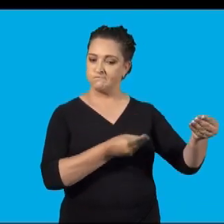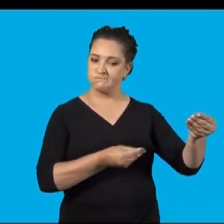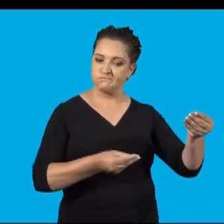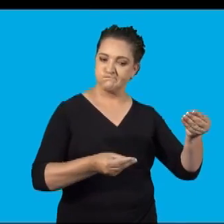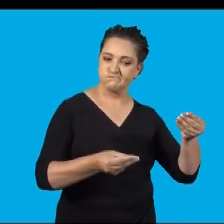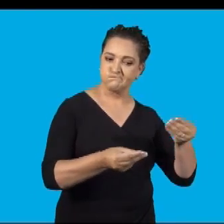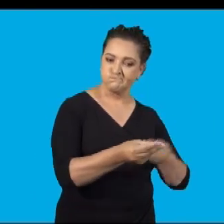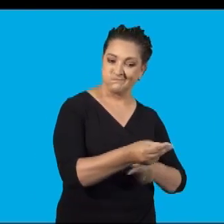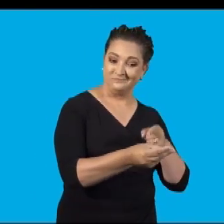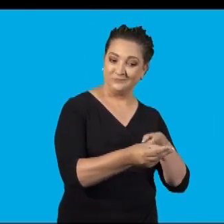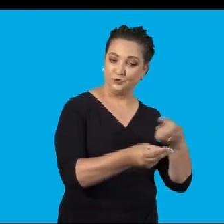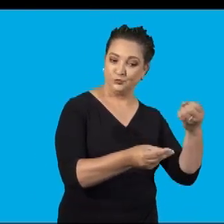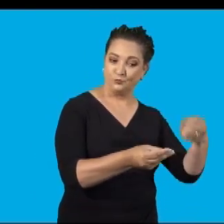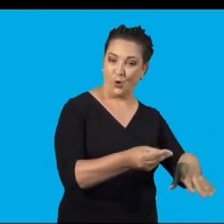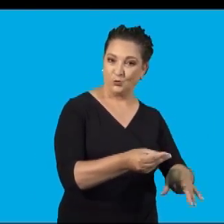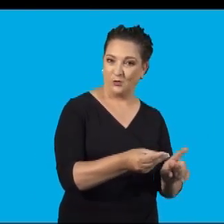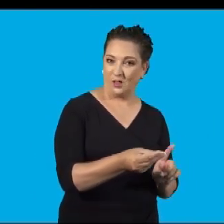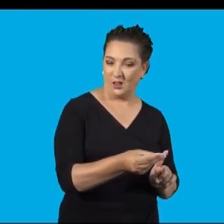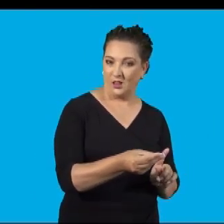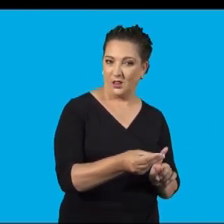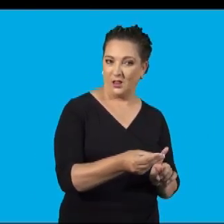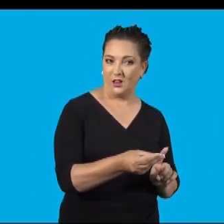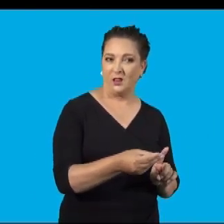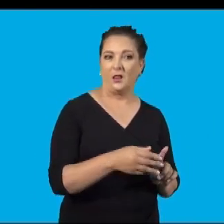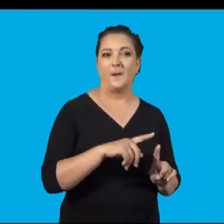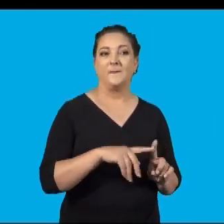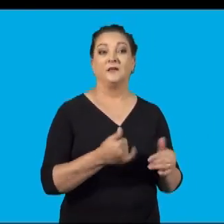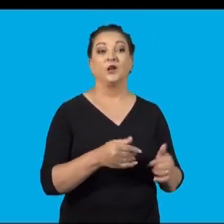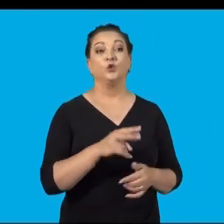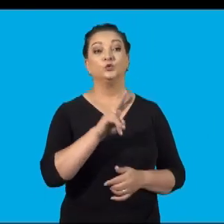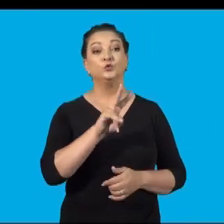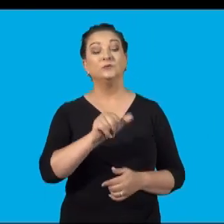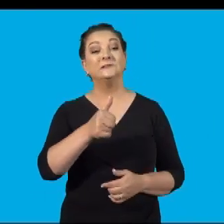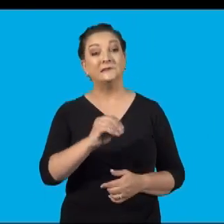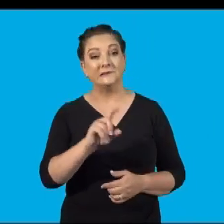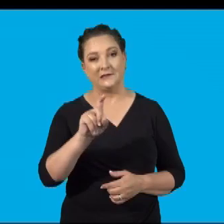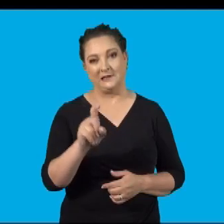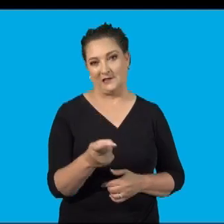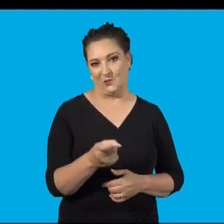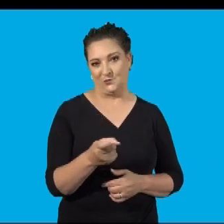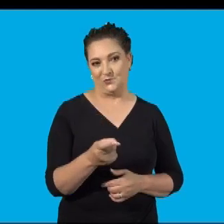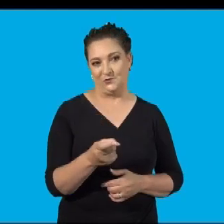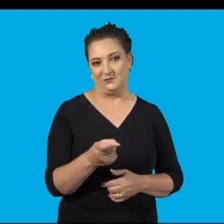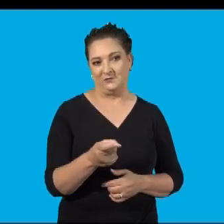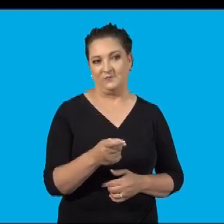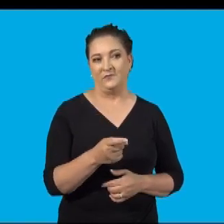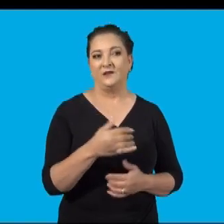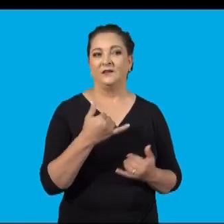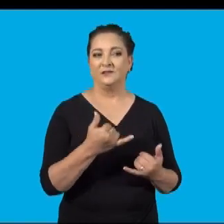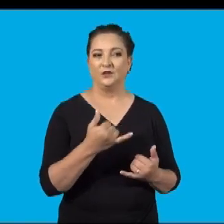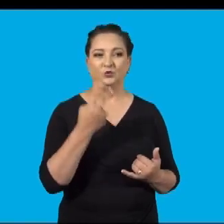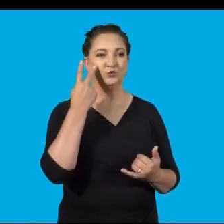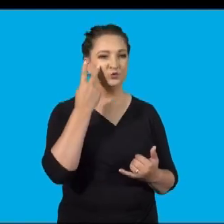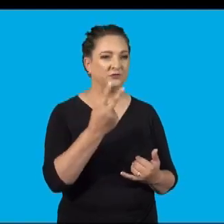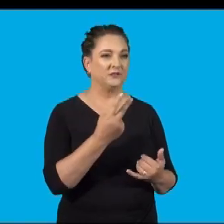there is disposal now, costing 260,000. The extract of the fixed